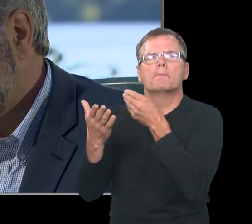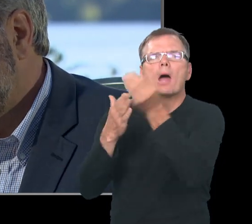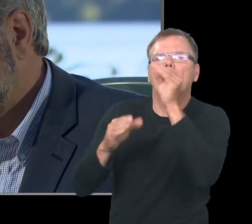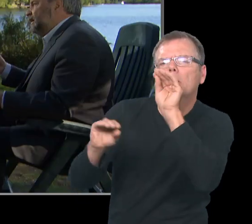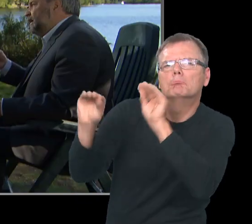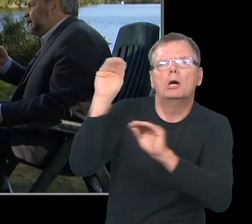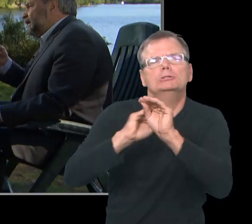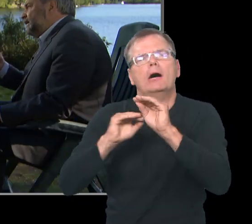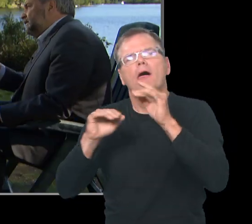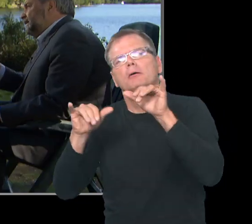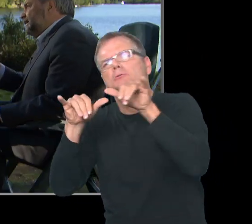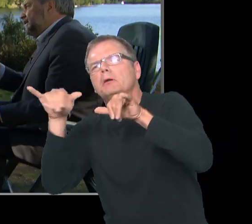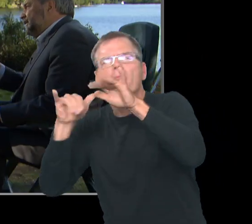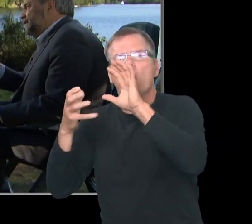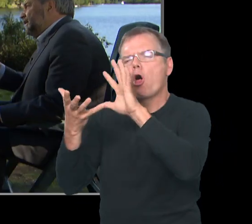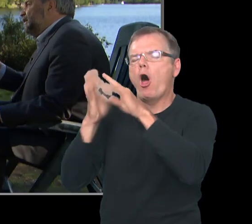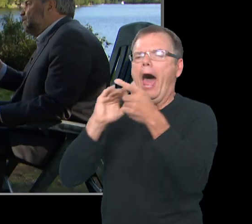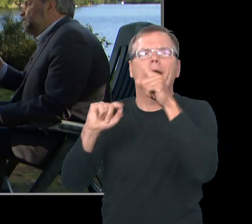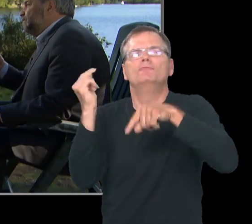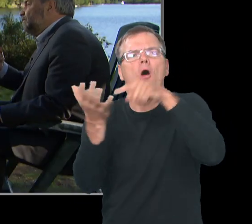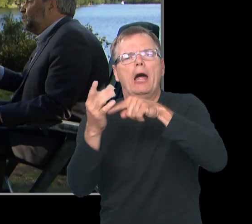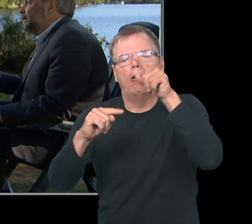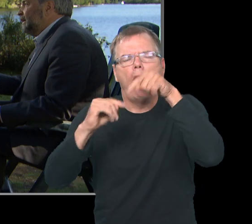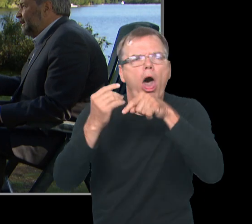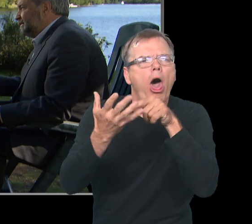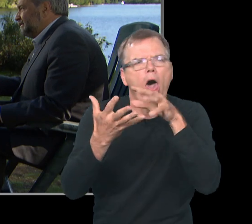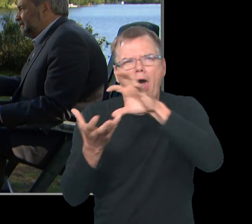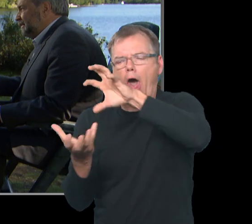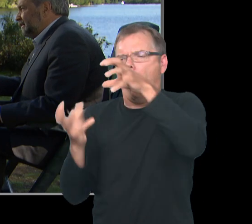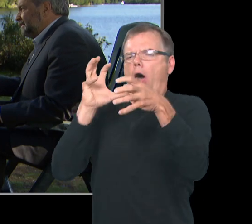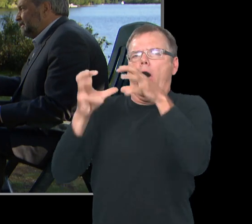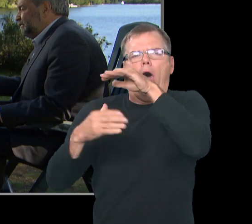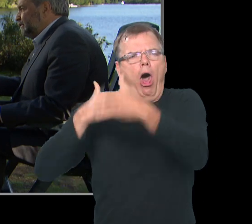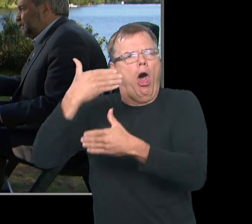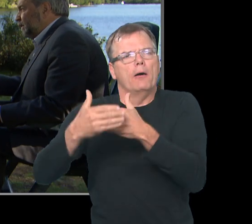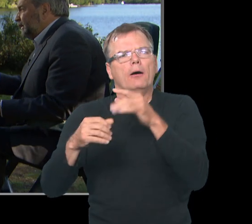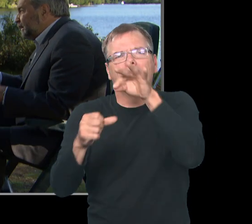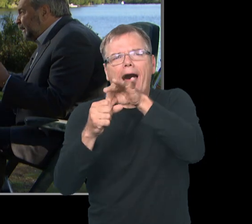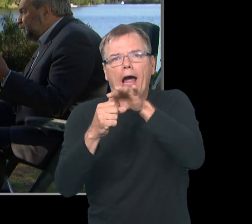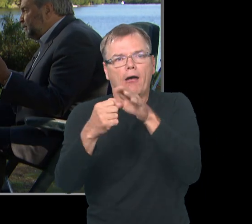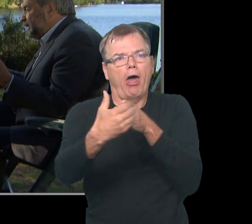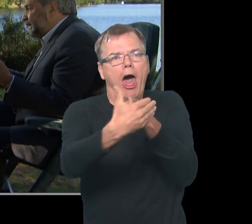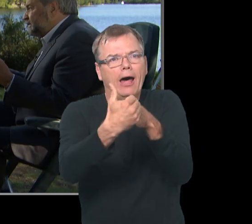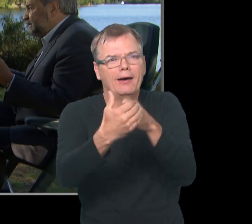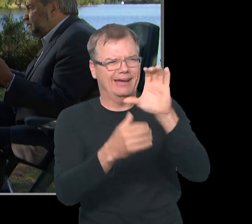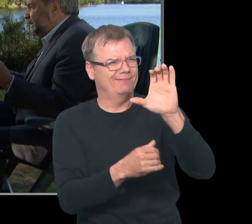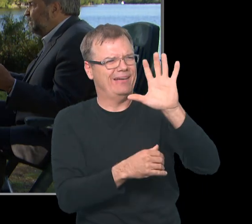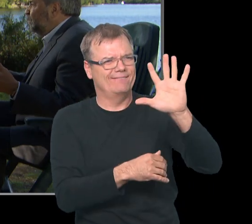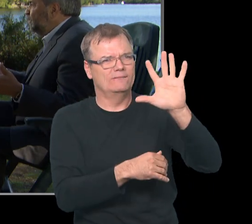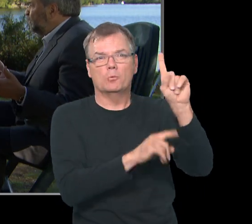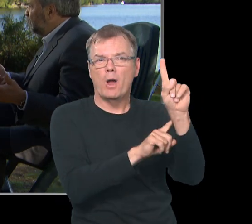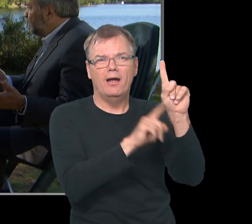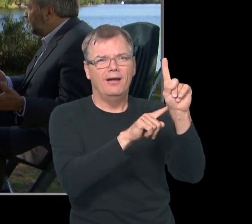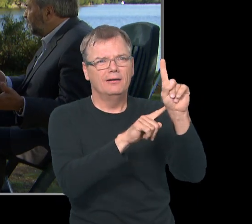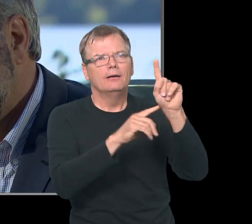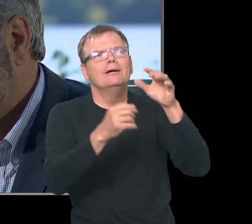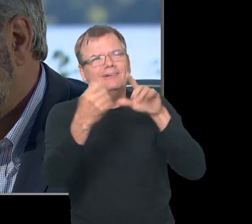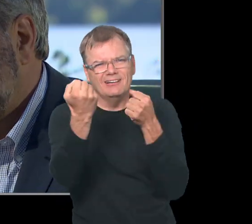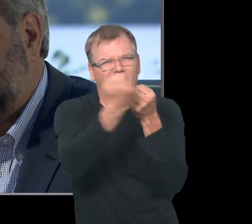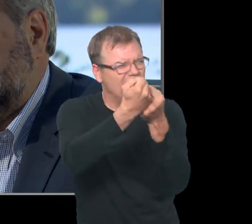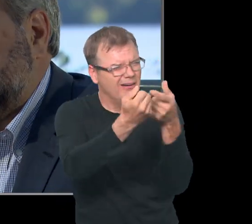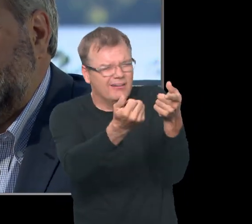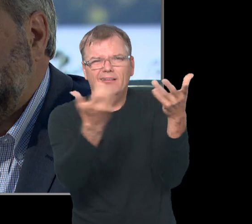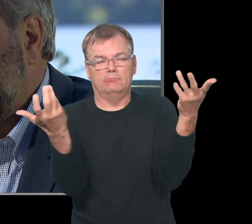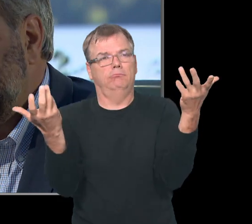massive deficits. He said that he would have voted against C-51. He claimed to be against it, but then he voted for it.